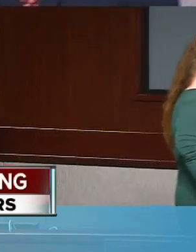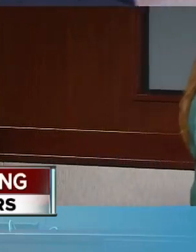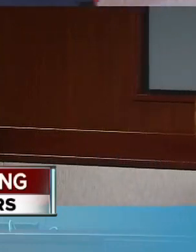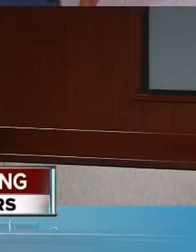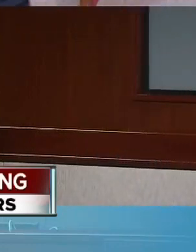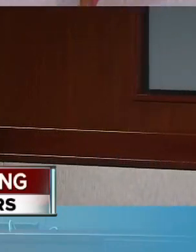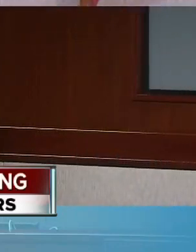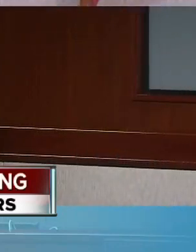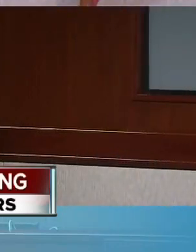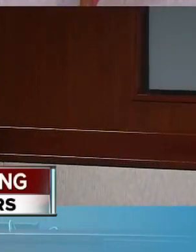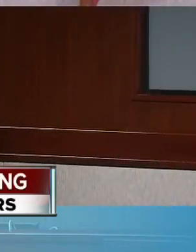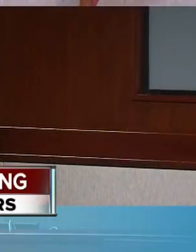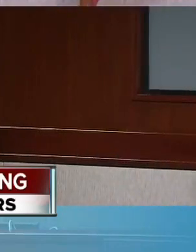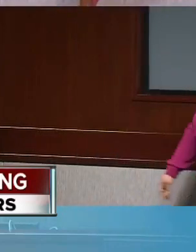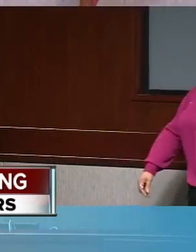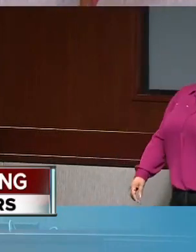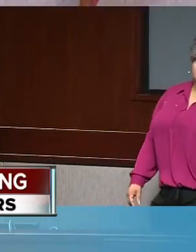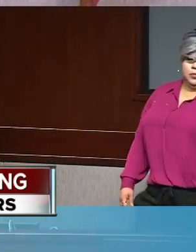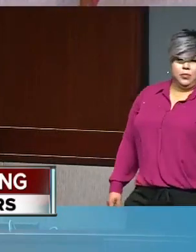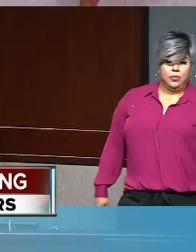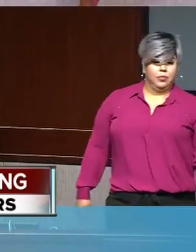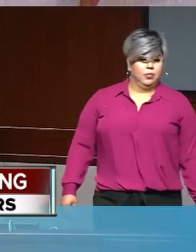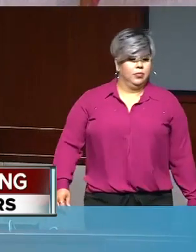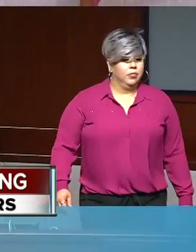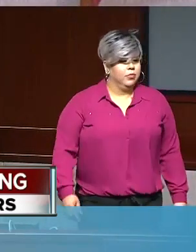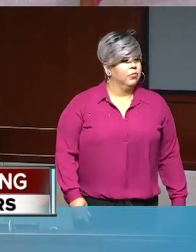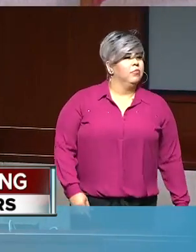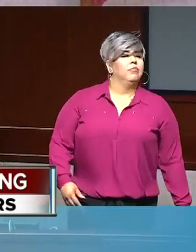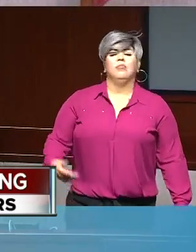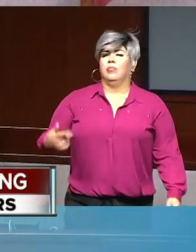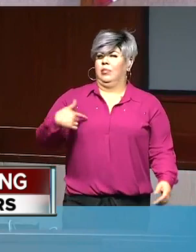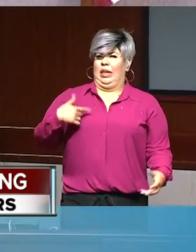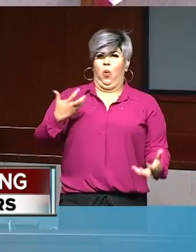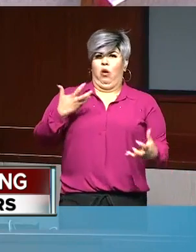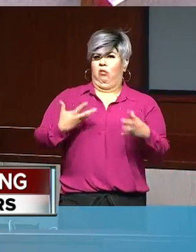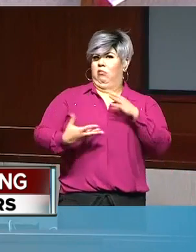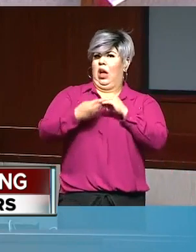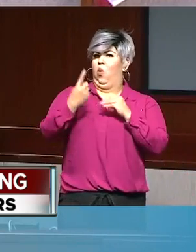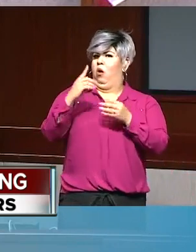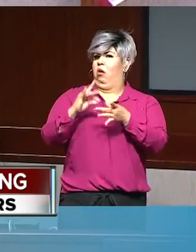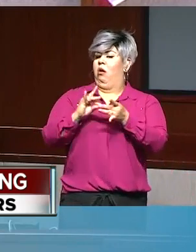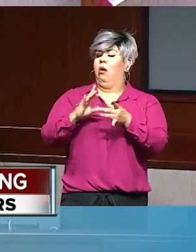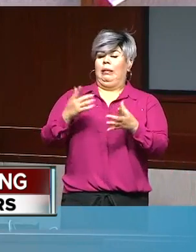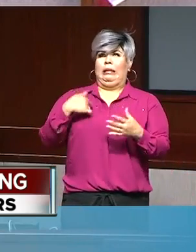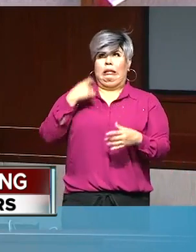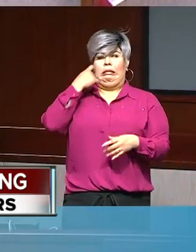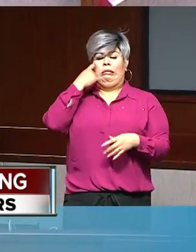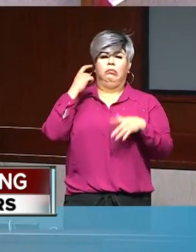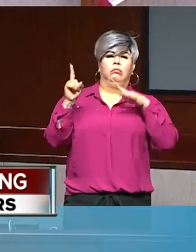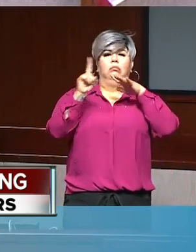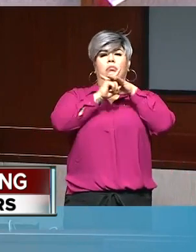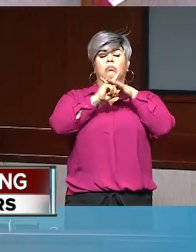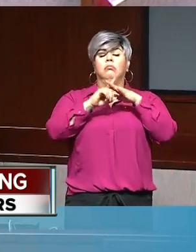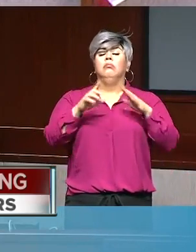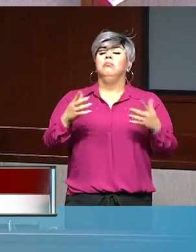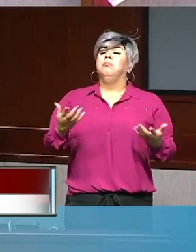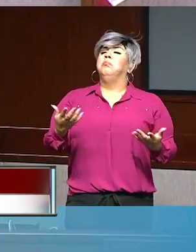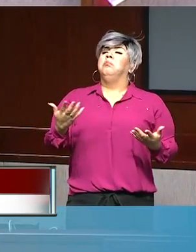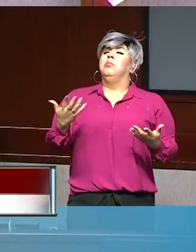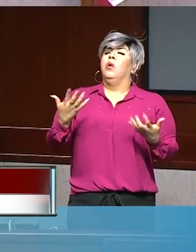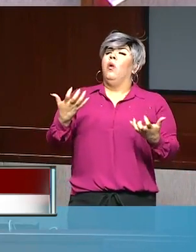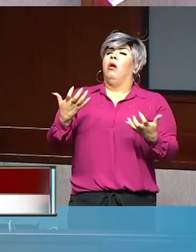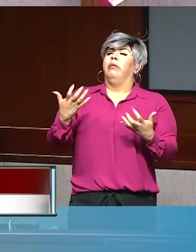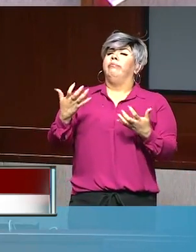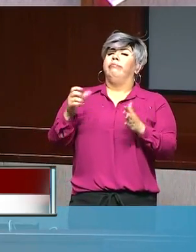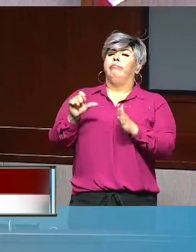Hey, Brian, one more thing I just thought of here off to the side. I wanted to just make a